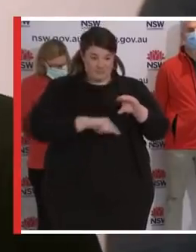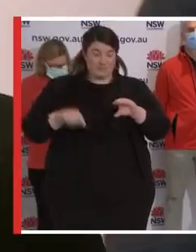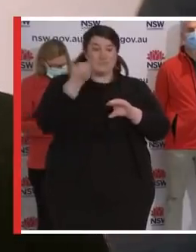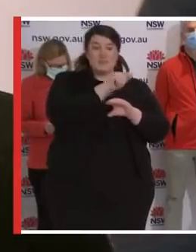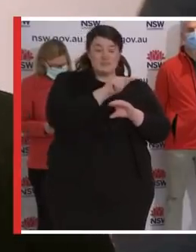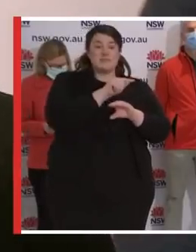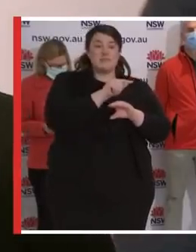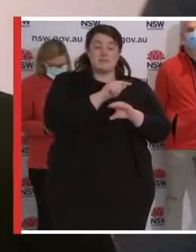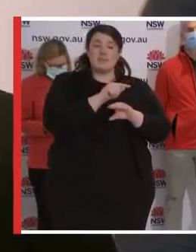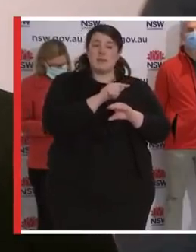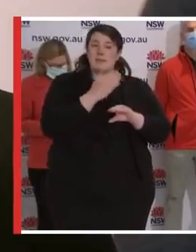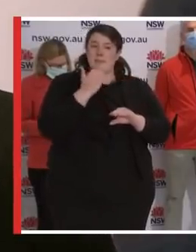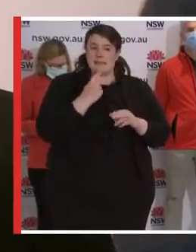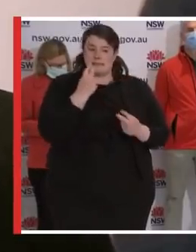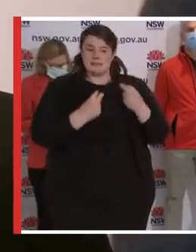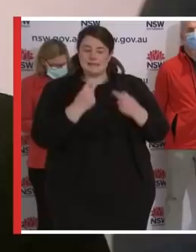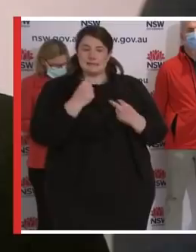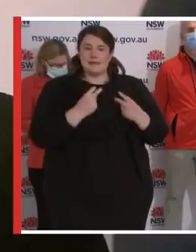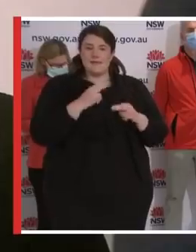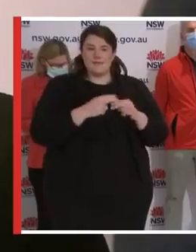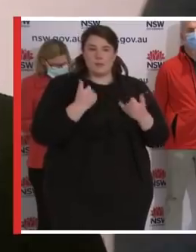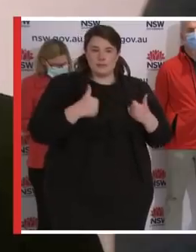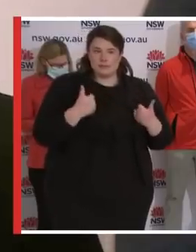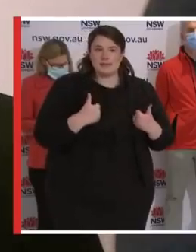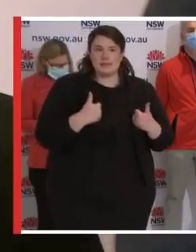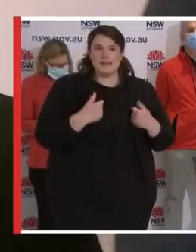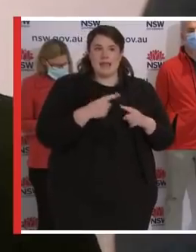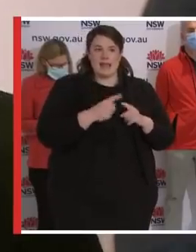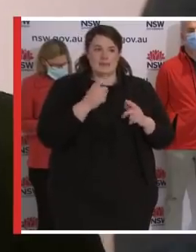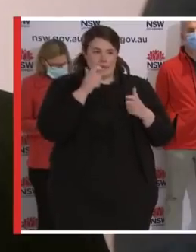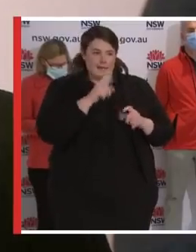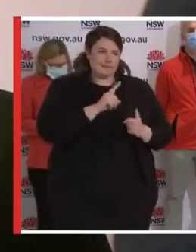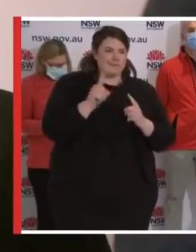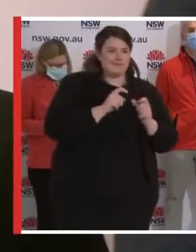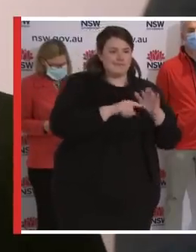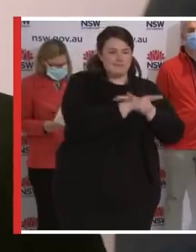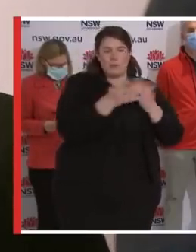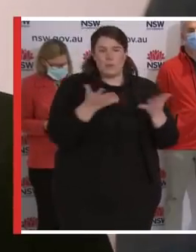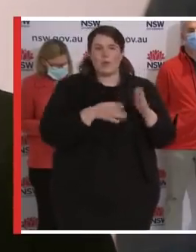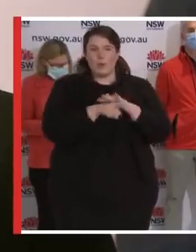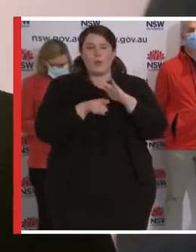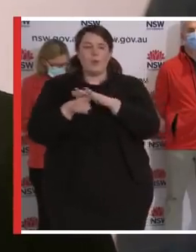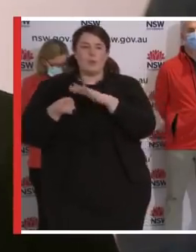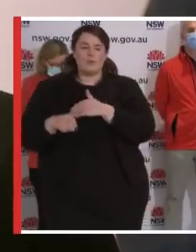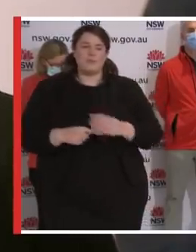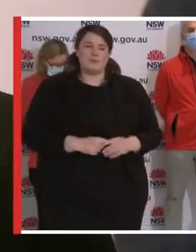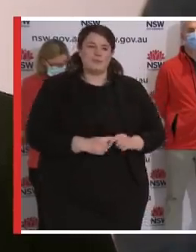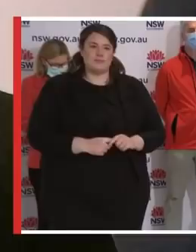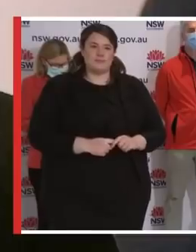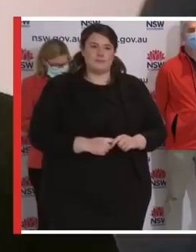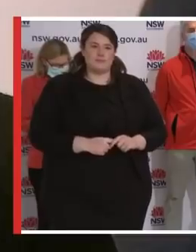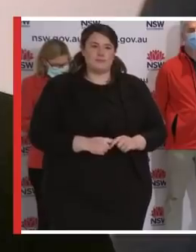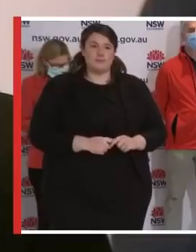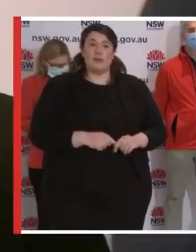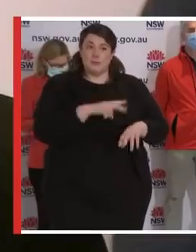to especially be on high alert. That remains the greatest challenge for us, and it's where the compliance, the police are focusing their efforts as well